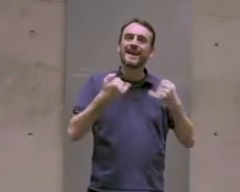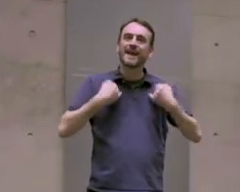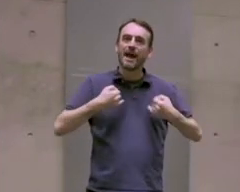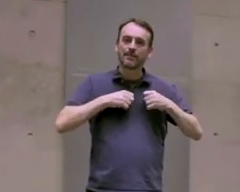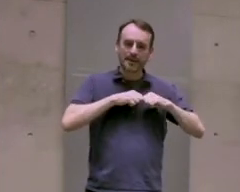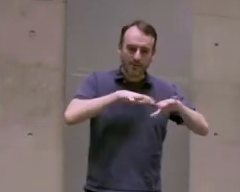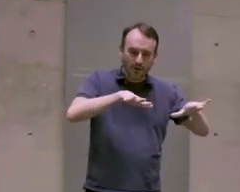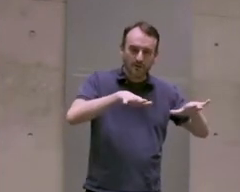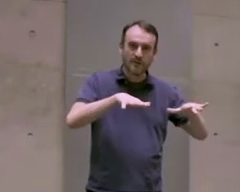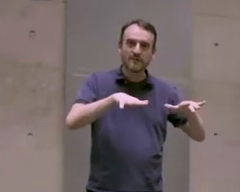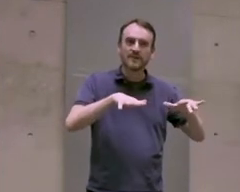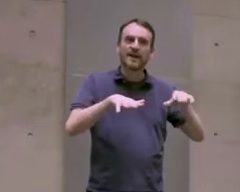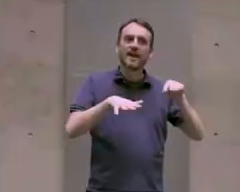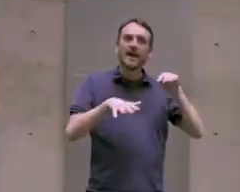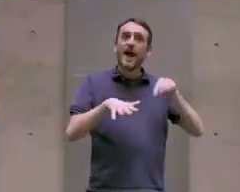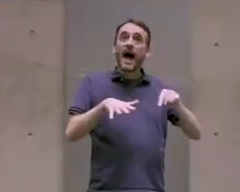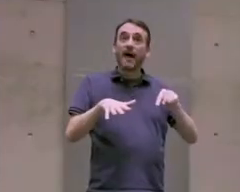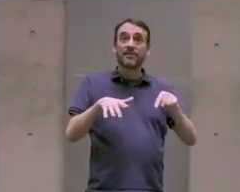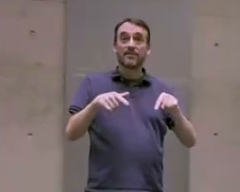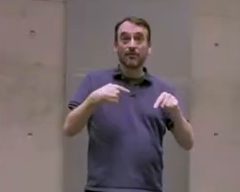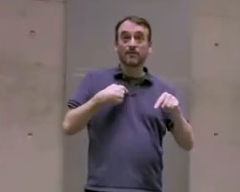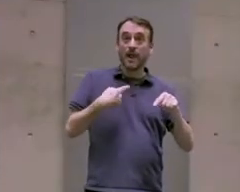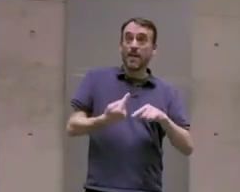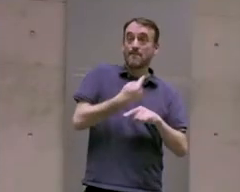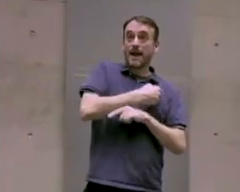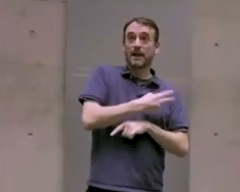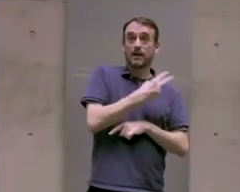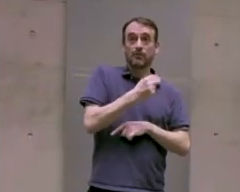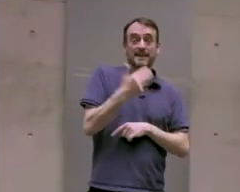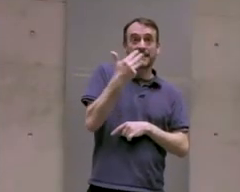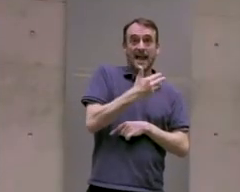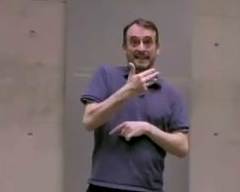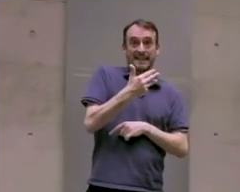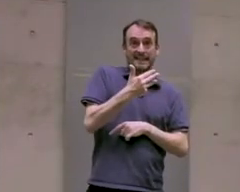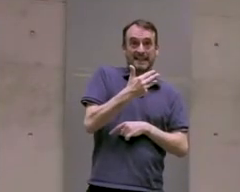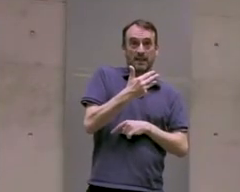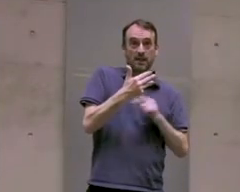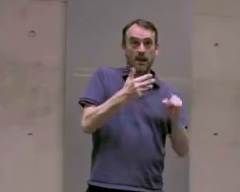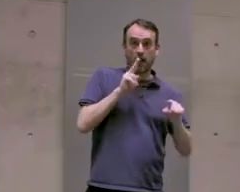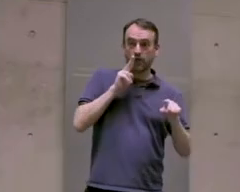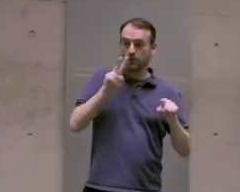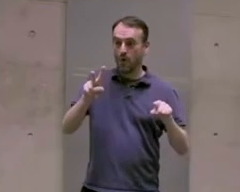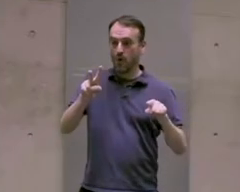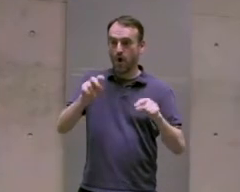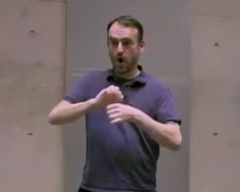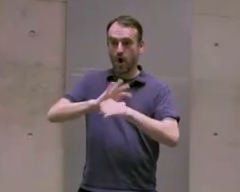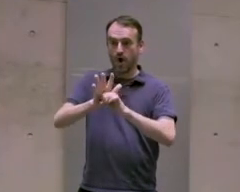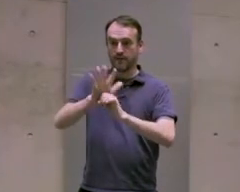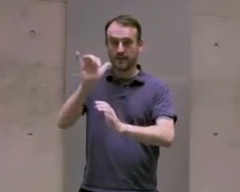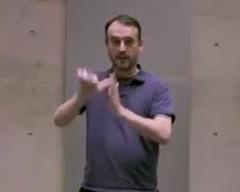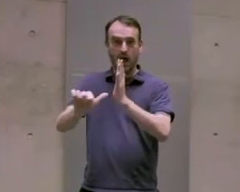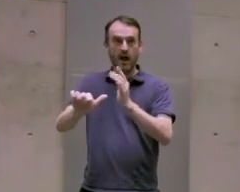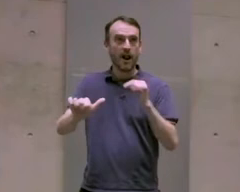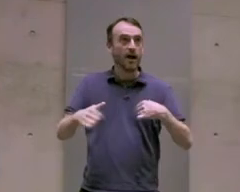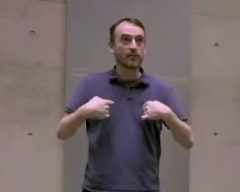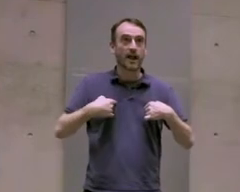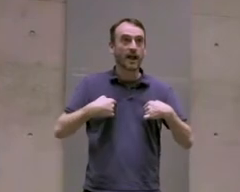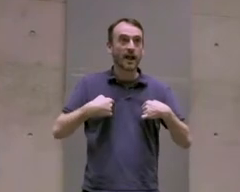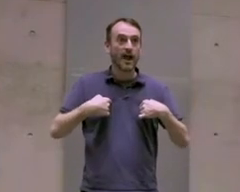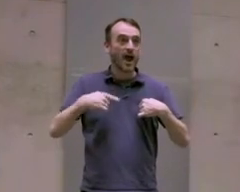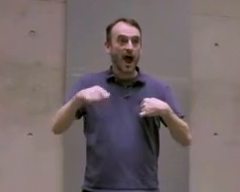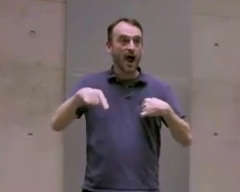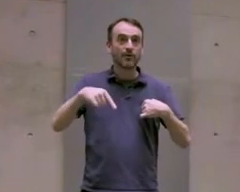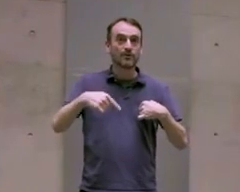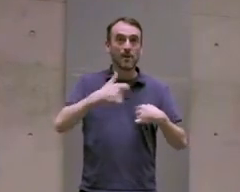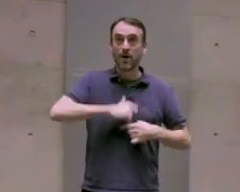of my friendship group back in 2019. Because I was like, I know what, because this was at a point where people didn't know what, you know, an R number was.